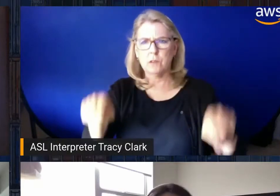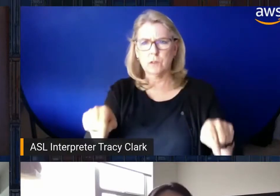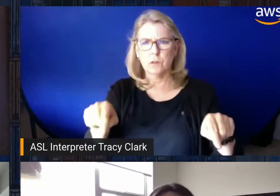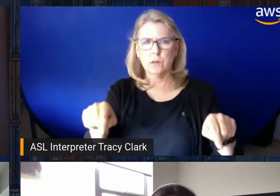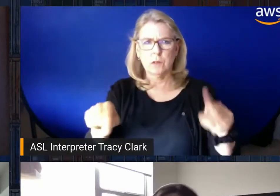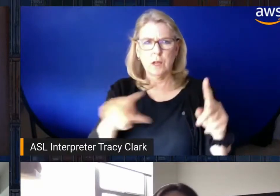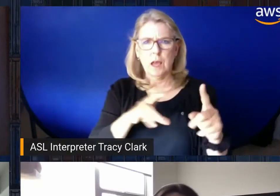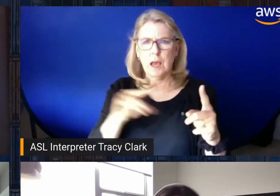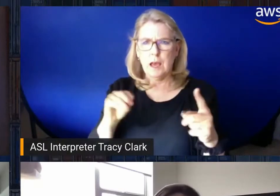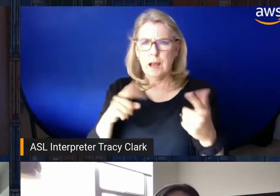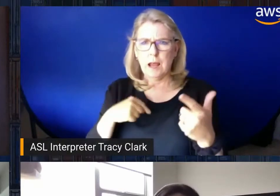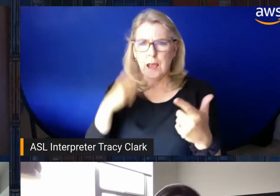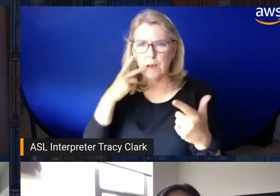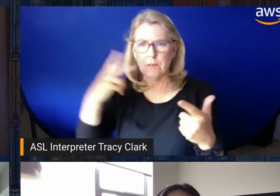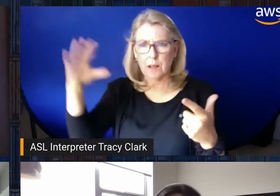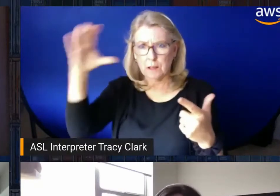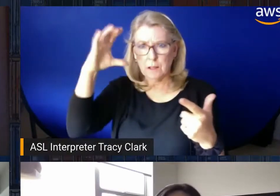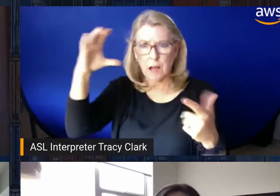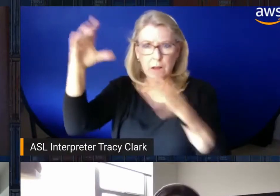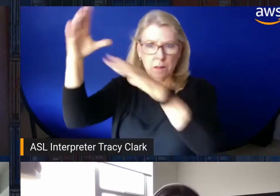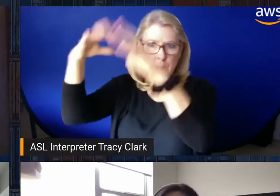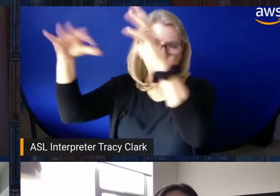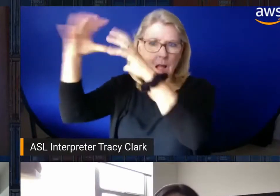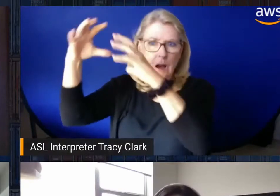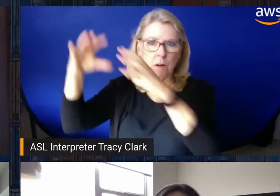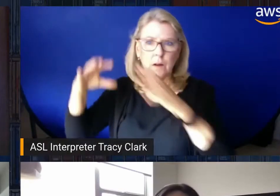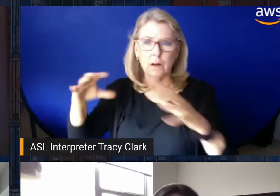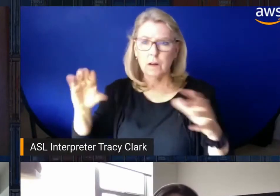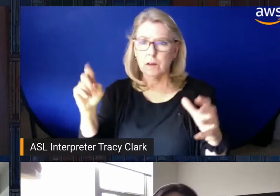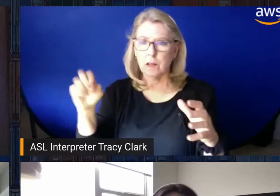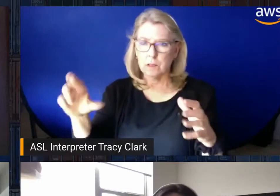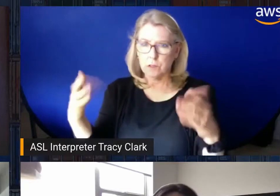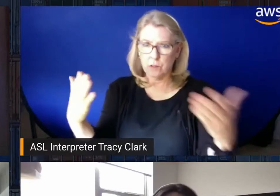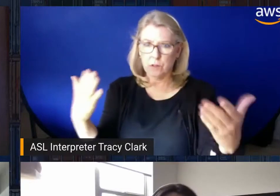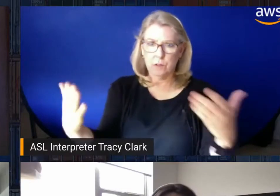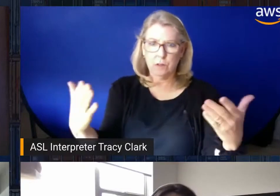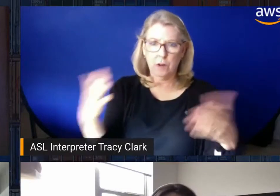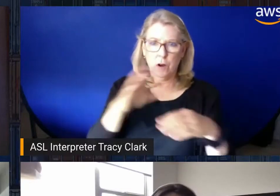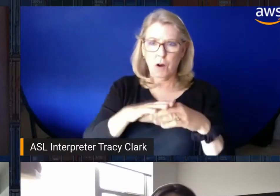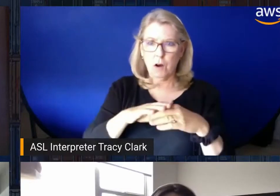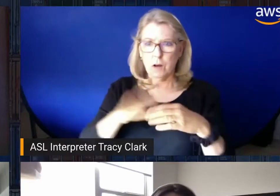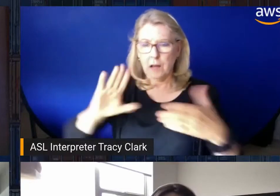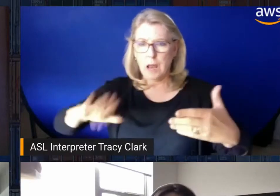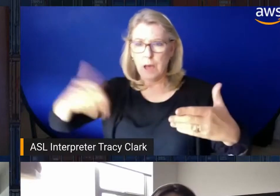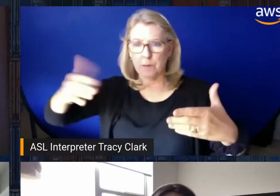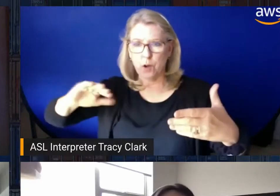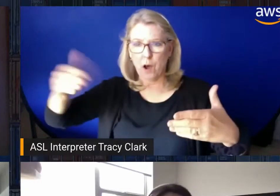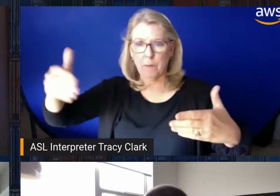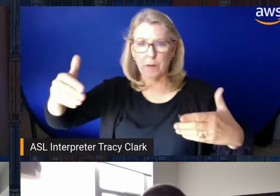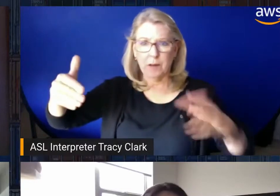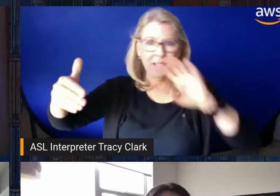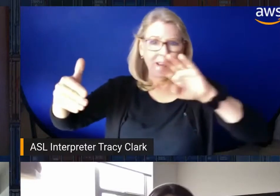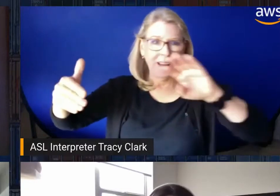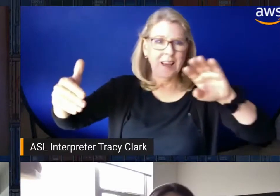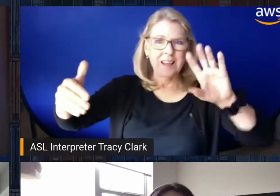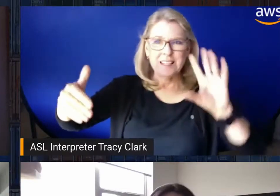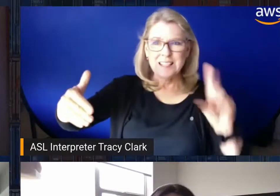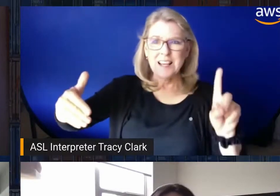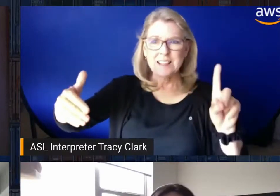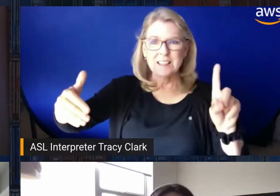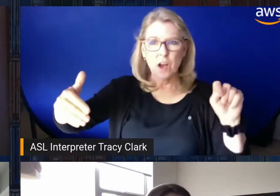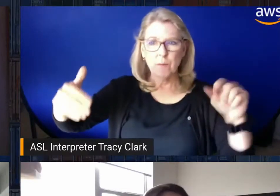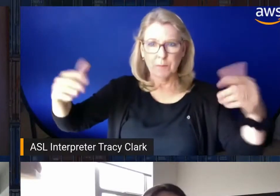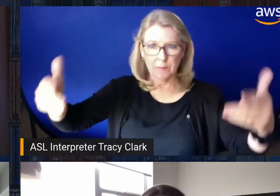want to see it in EKS console, and I want to be able to use some of the EKS features with my Kind cluster. That's what EKS Connector is